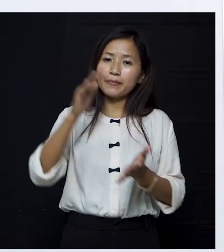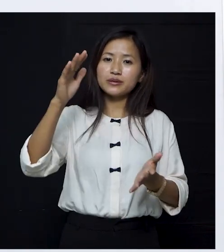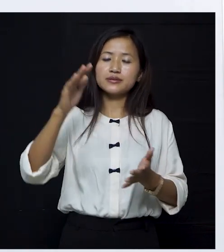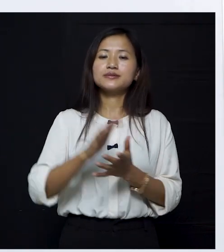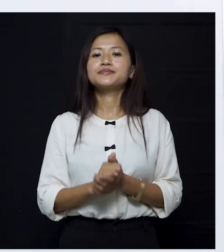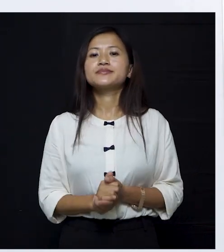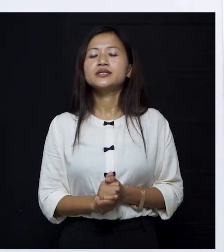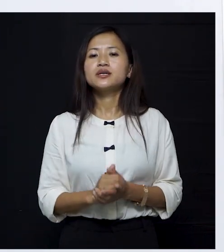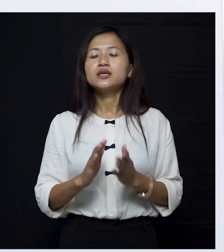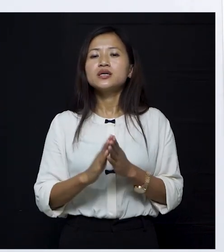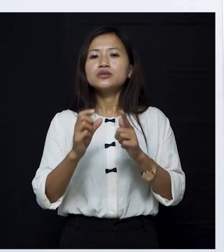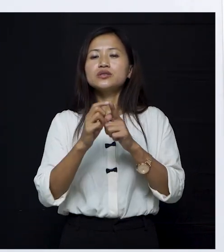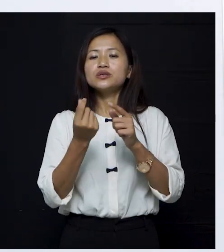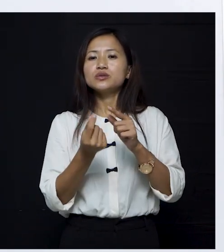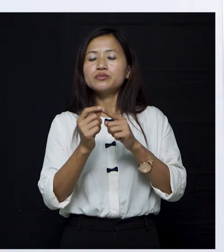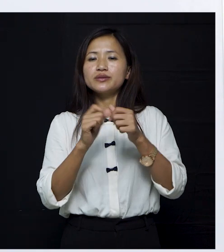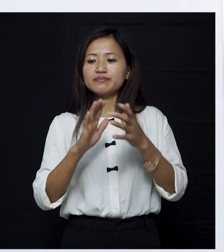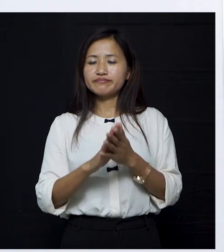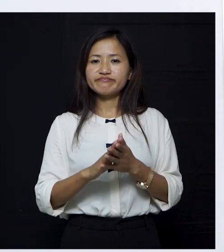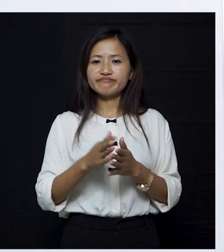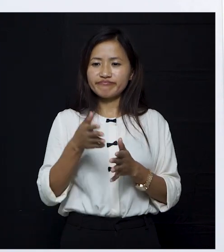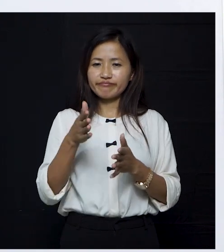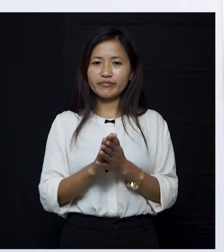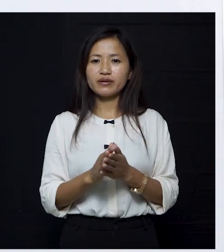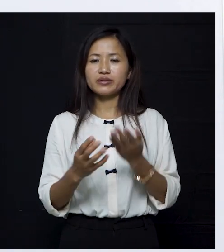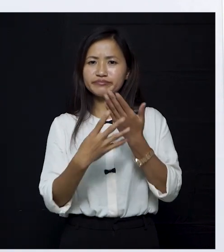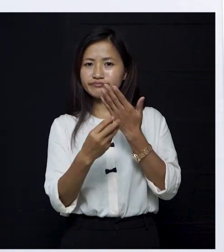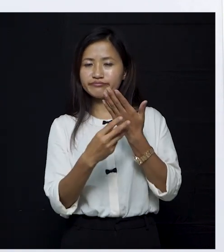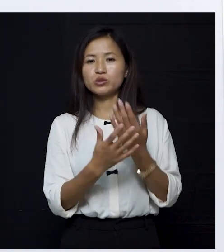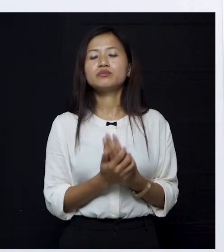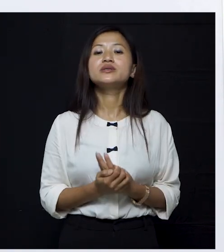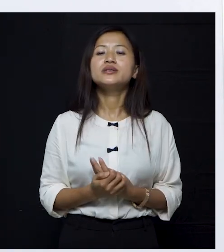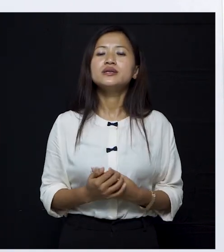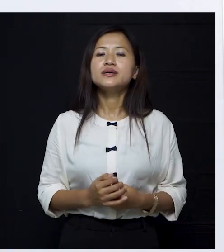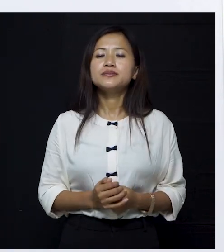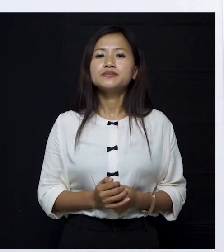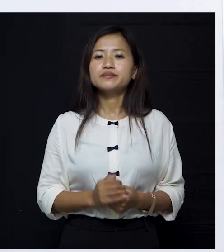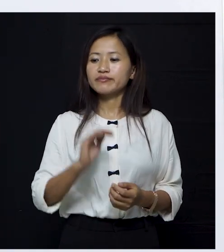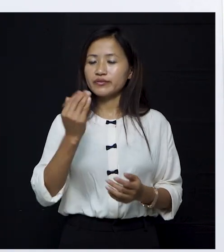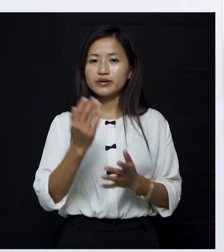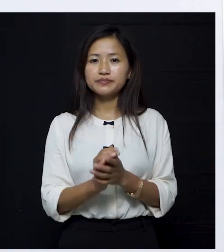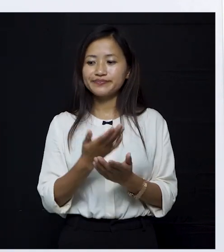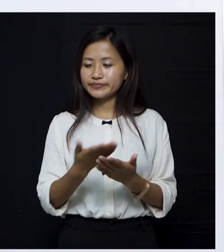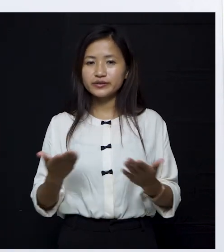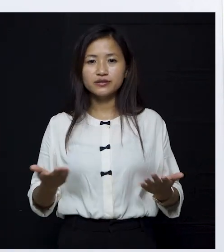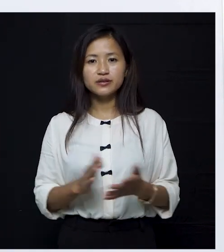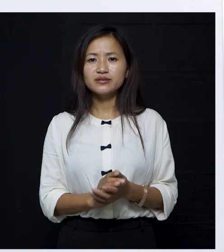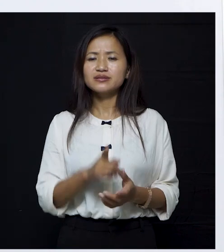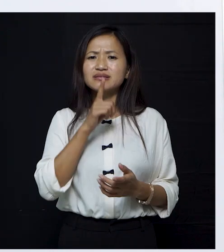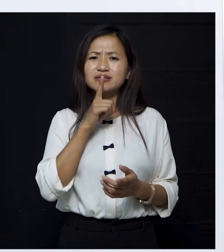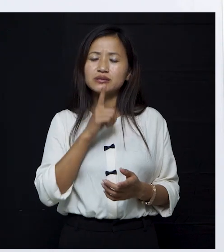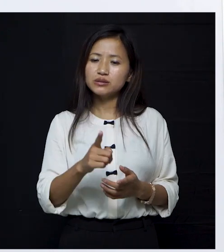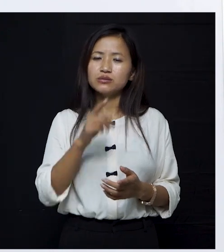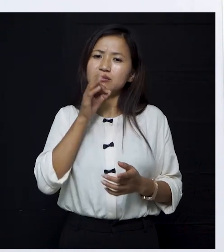as duplicate articles, okay? Duplicate articles. Duplicate means something that is not real, not the